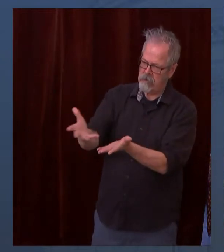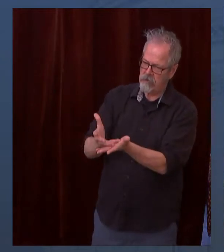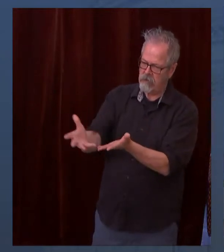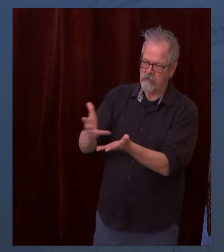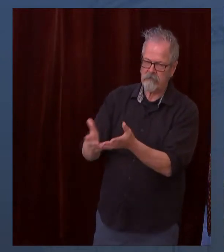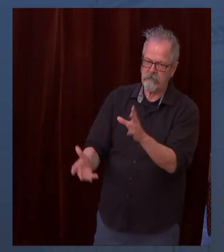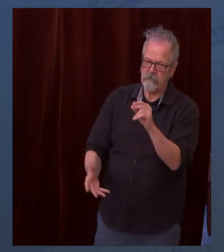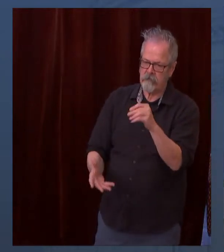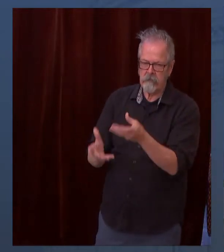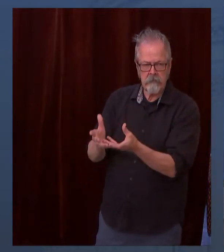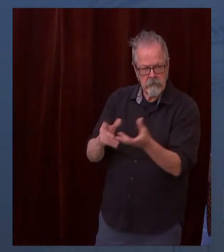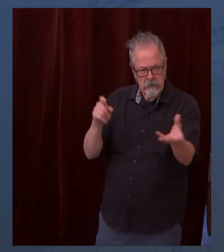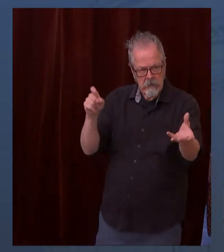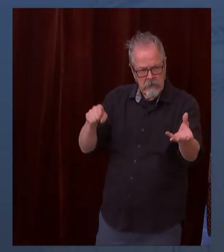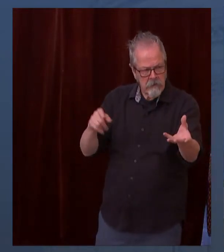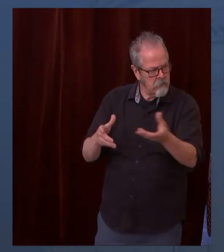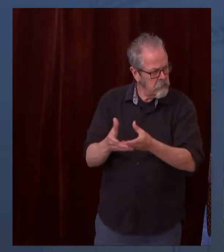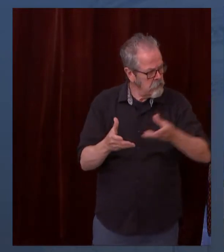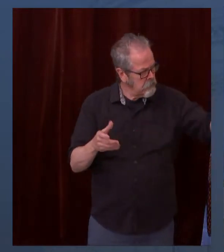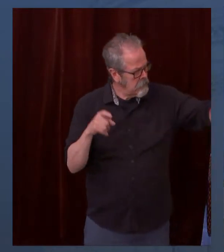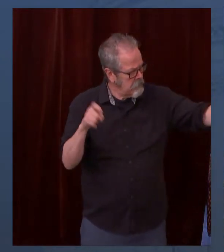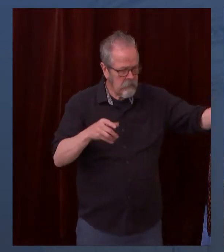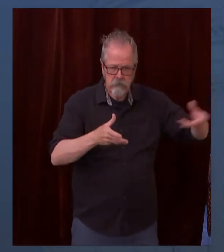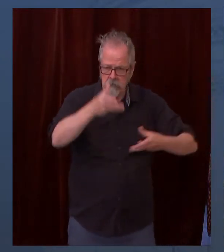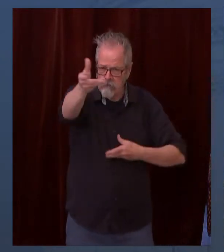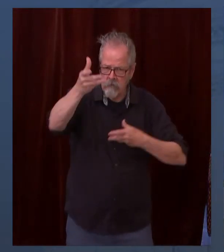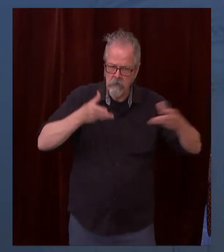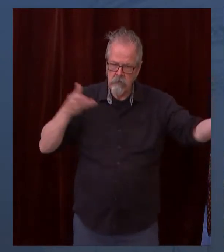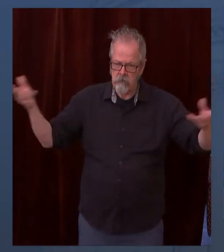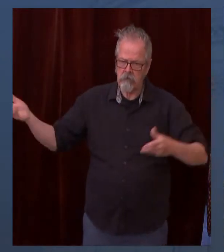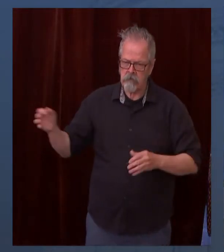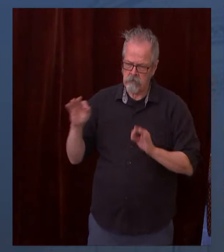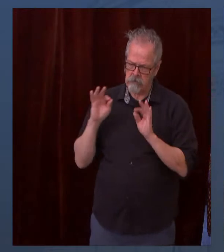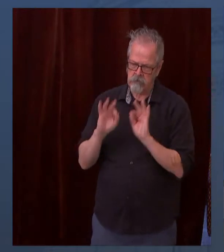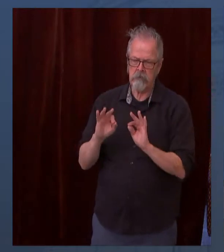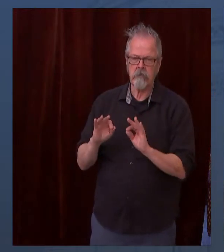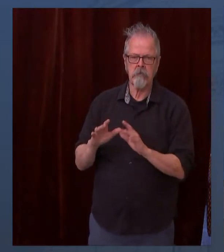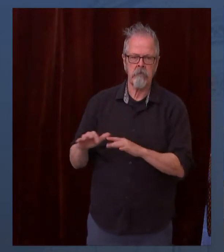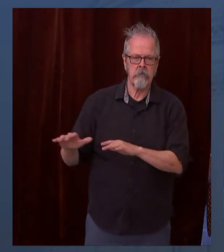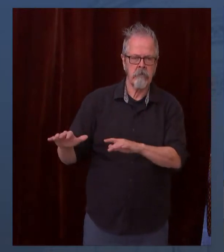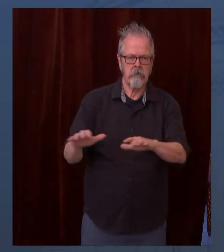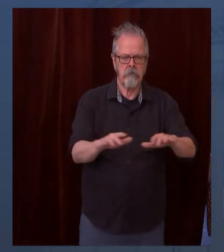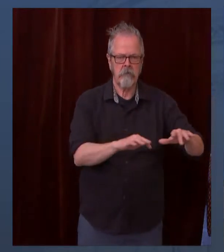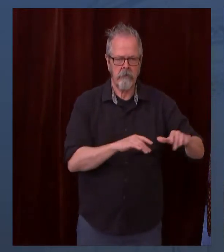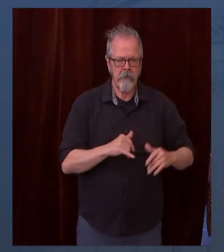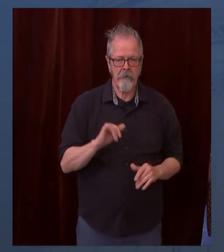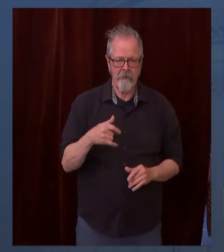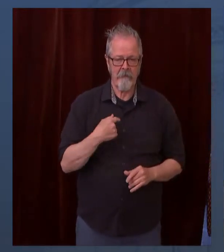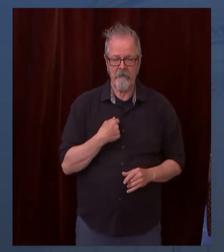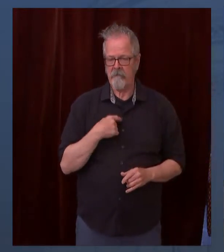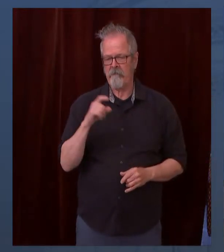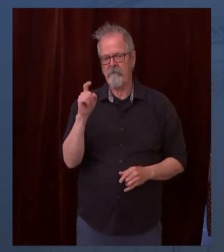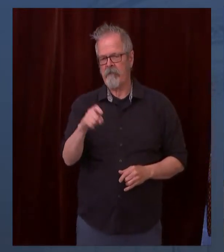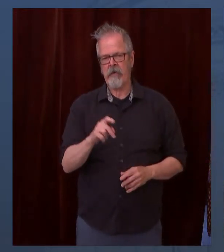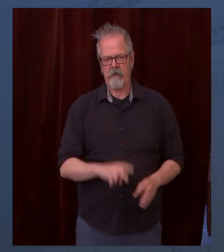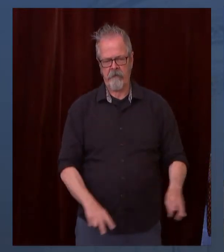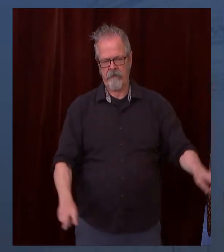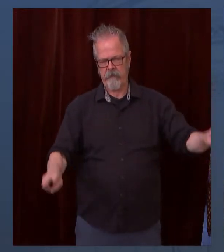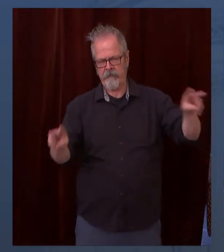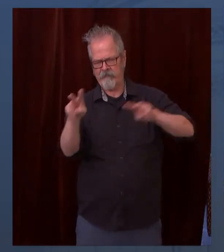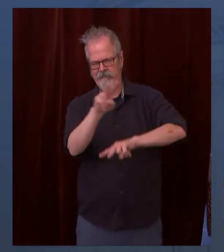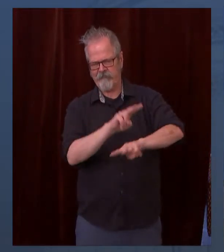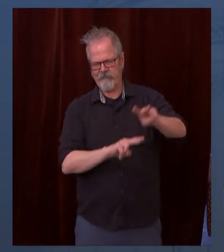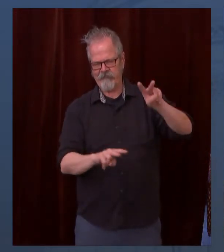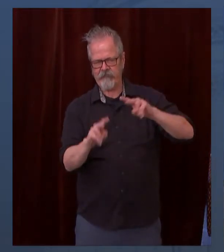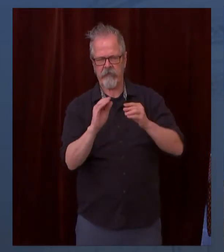changes in the per capita distribution, which is necessitated by the fact that we're seeing different levels of